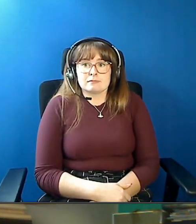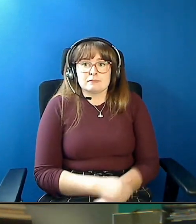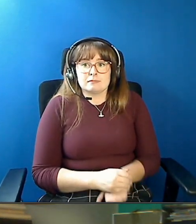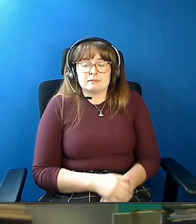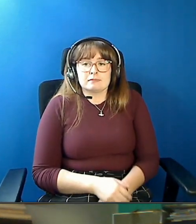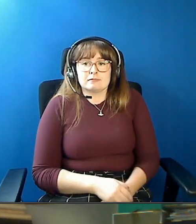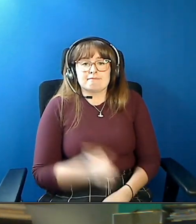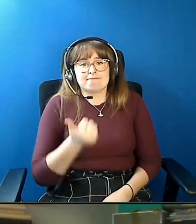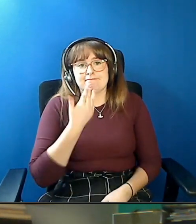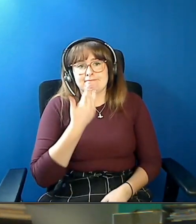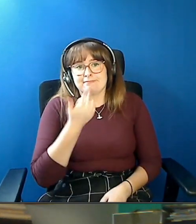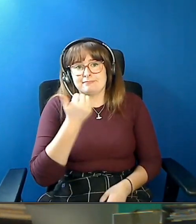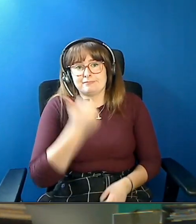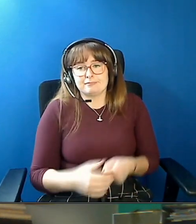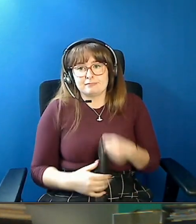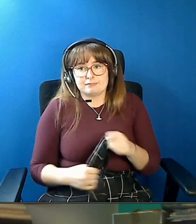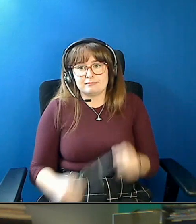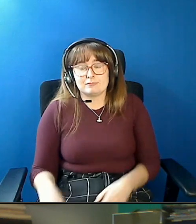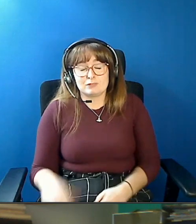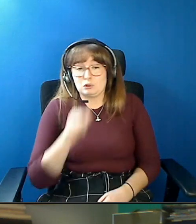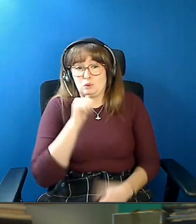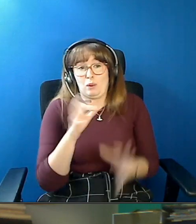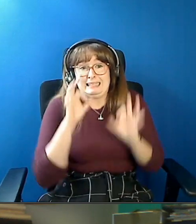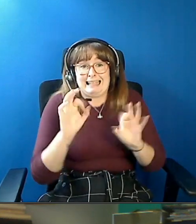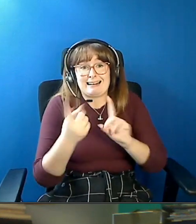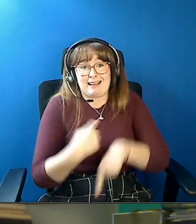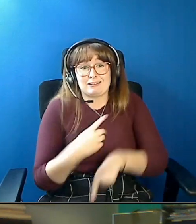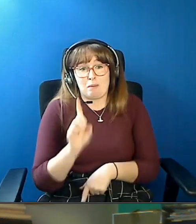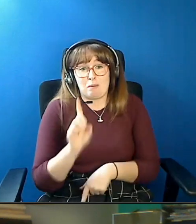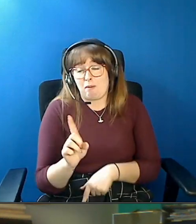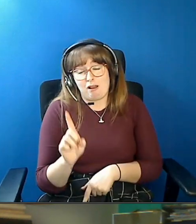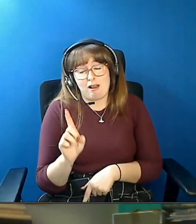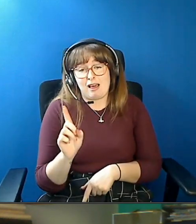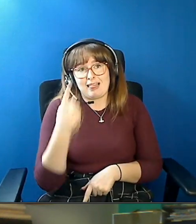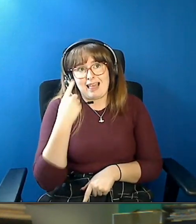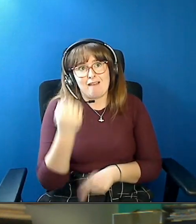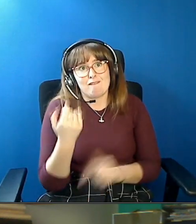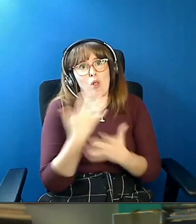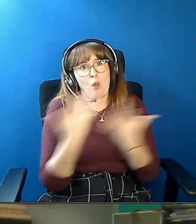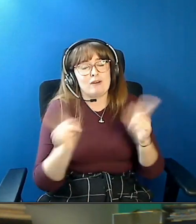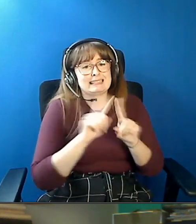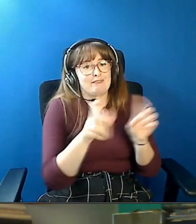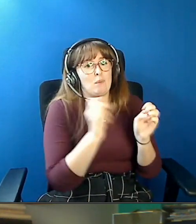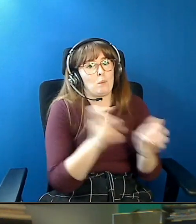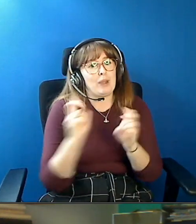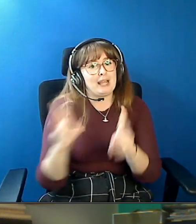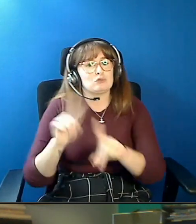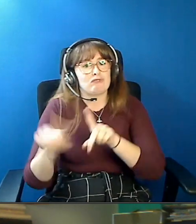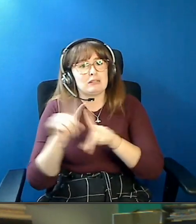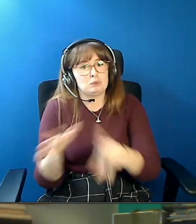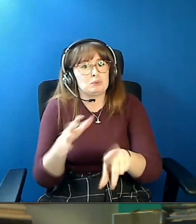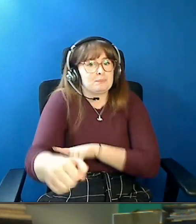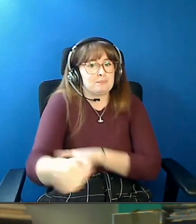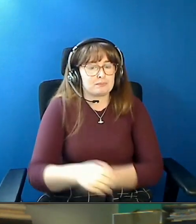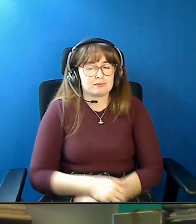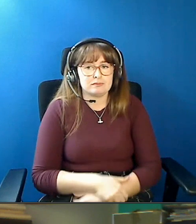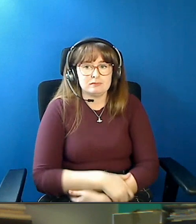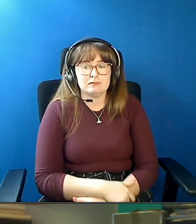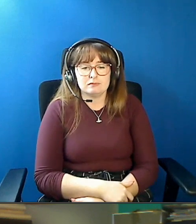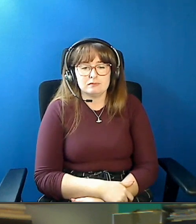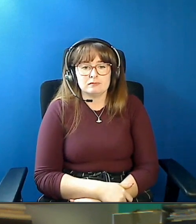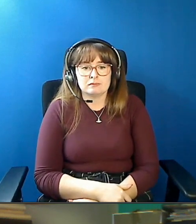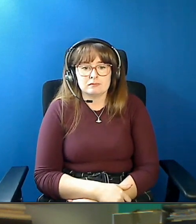Thanks, Sean. Yeah, not an exact science, but I think there's lots of different ways that we've been looking to overcome any potential challenges there. So thank you.